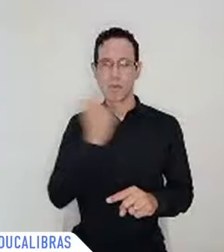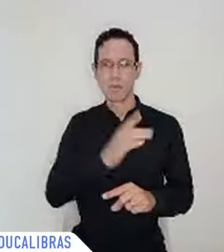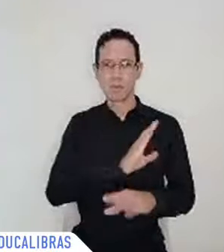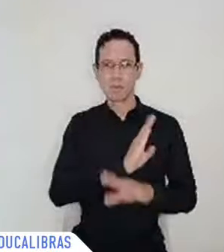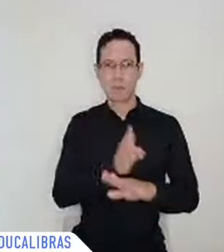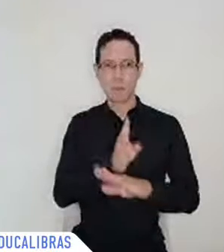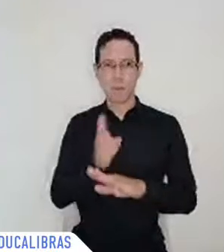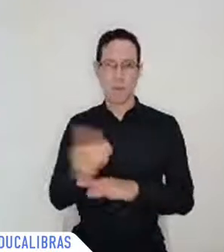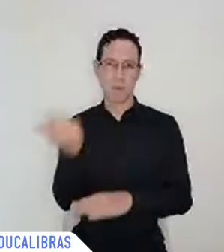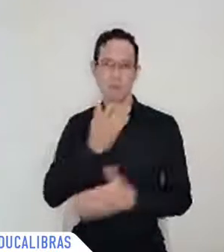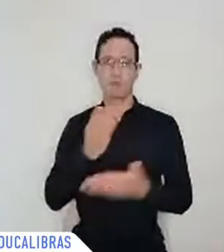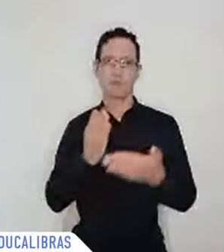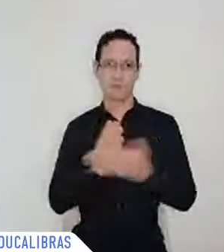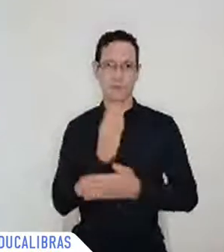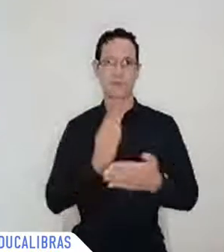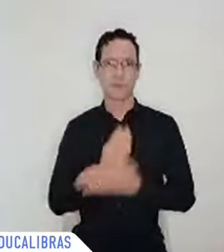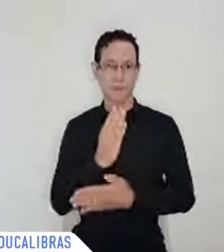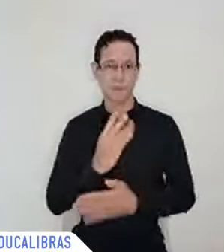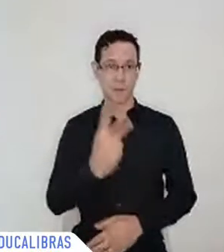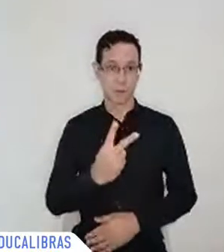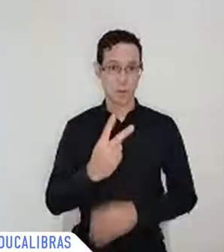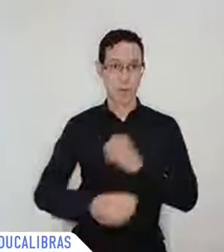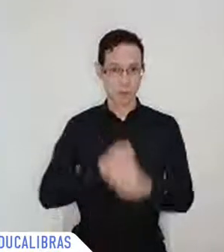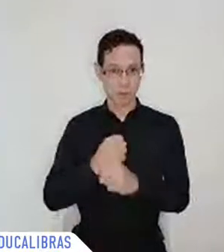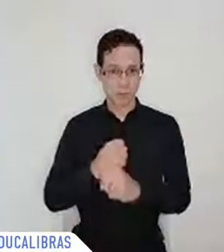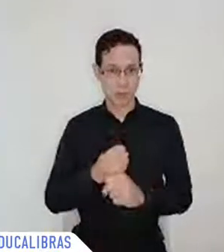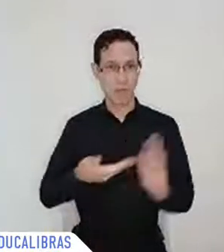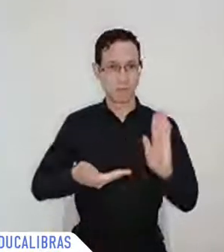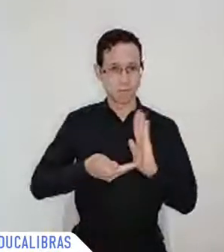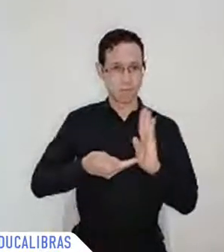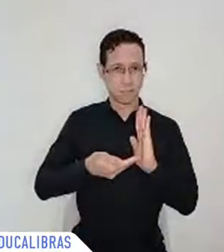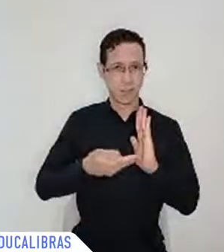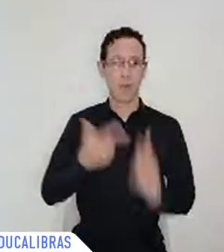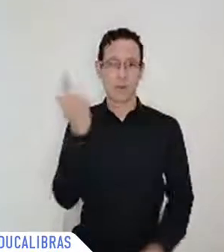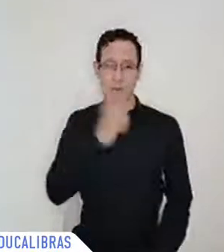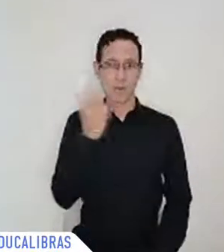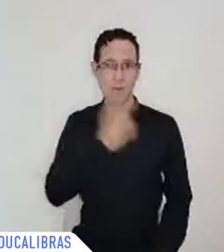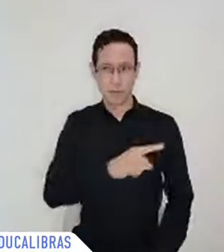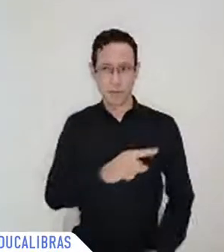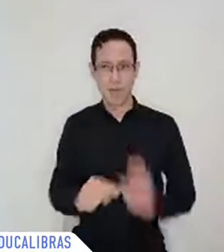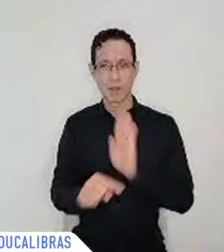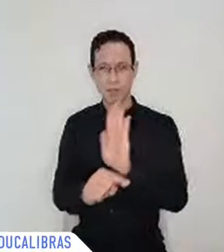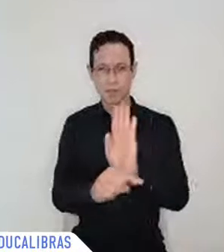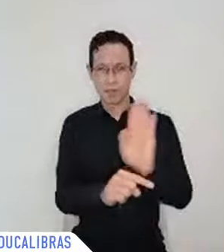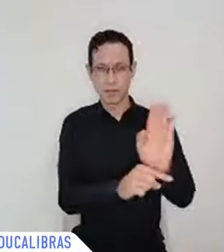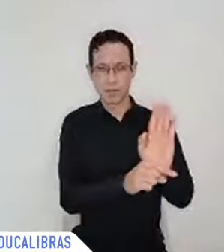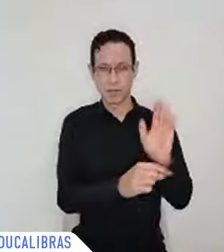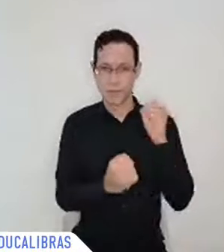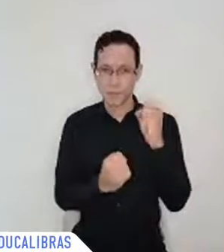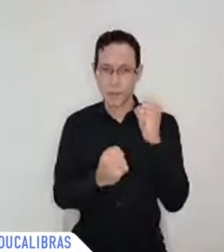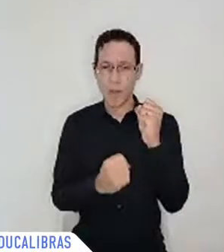we fought the anti-crime package that he proposed, and some of the things we managed